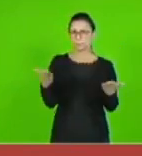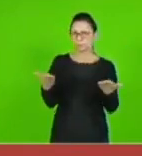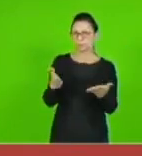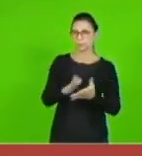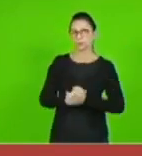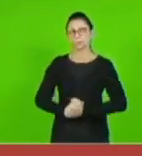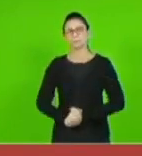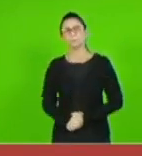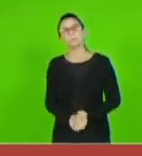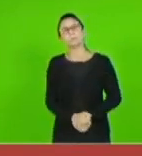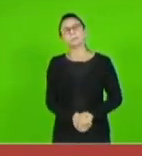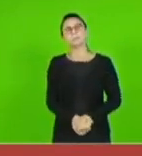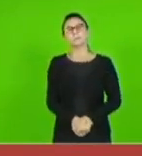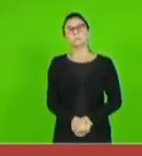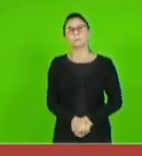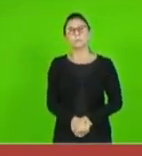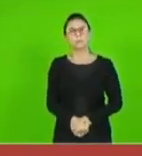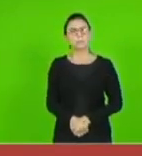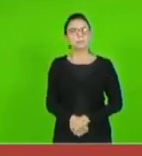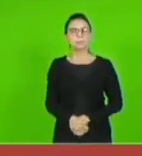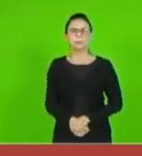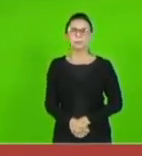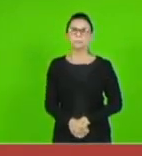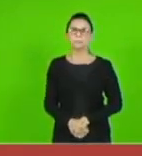But now,